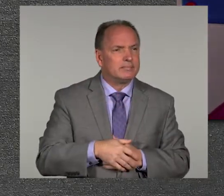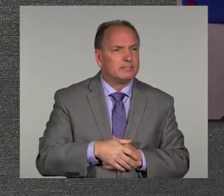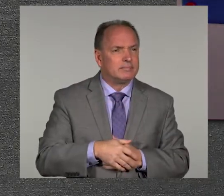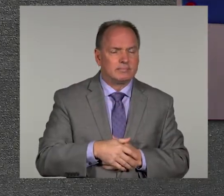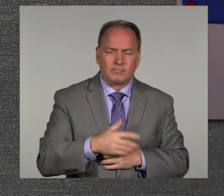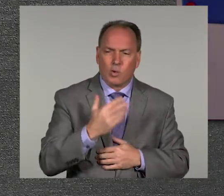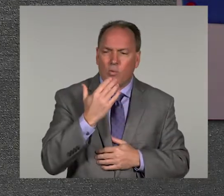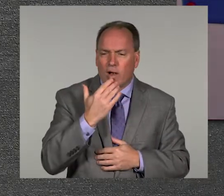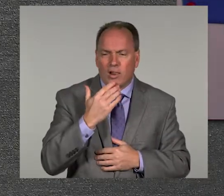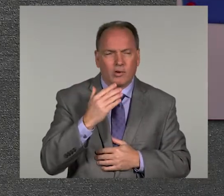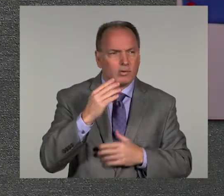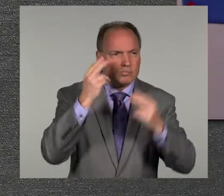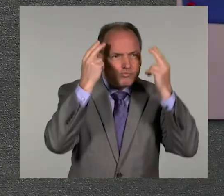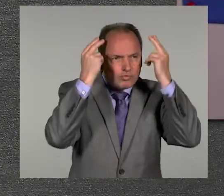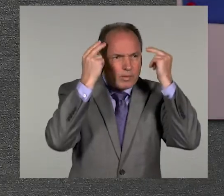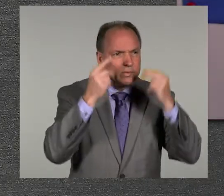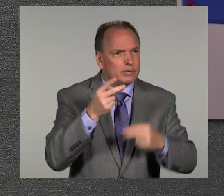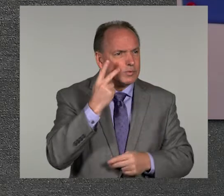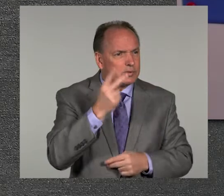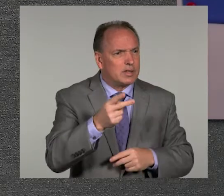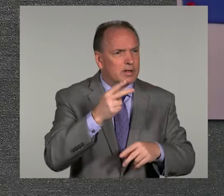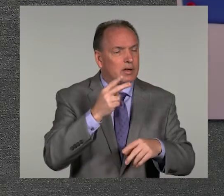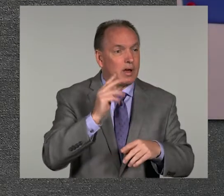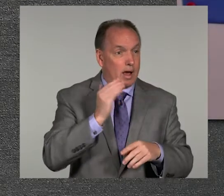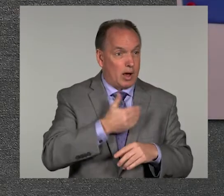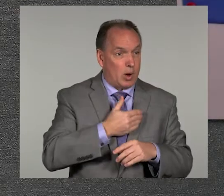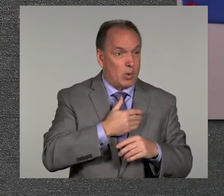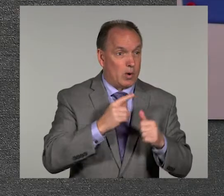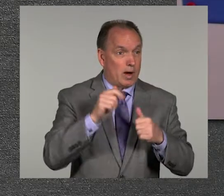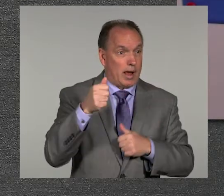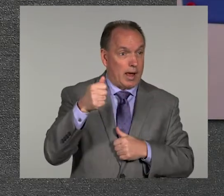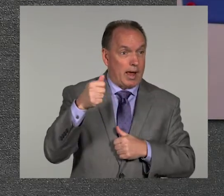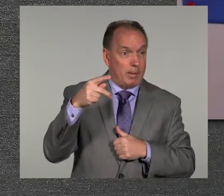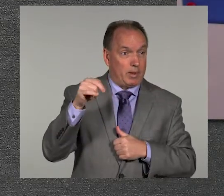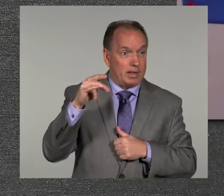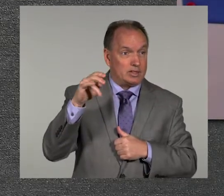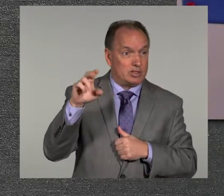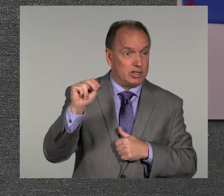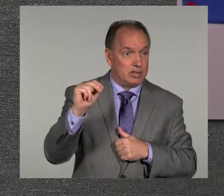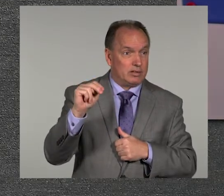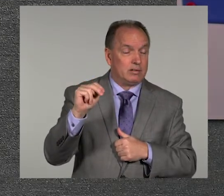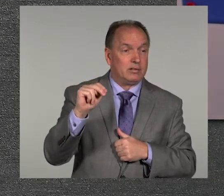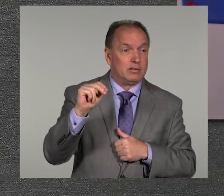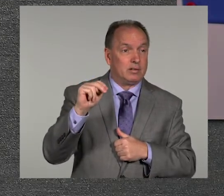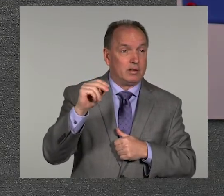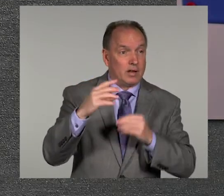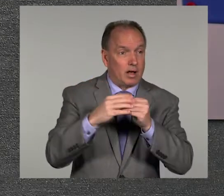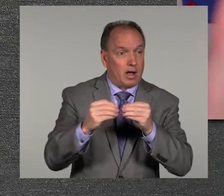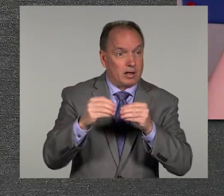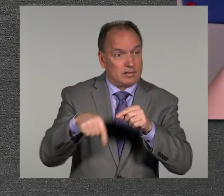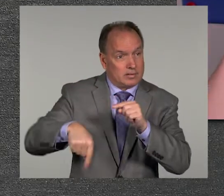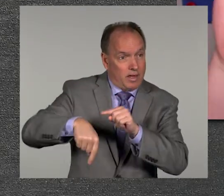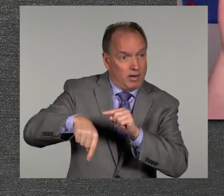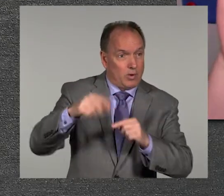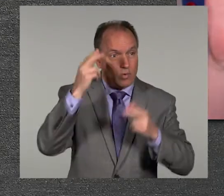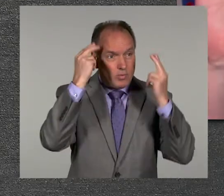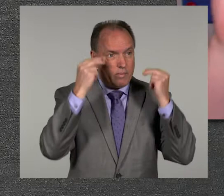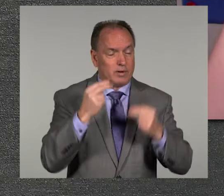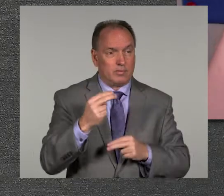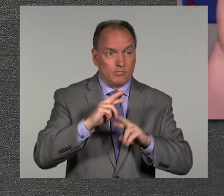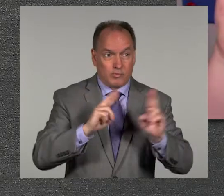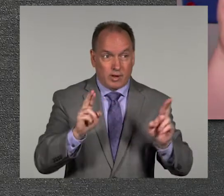see? What colors do you see on our Appalachian cottontail rabbit? All right, I want you to yell them out